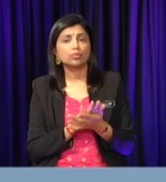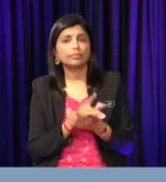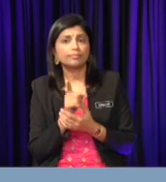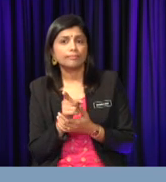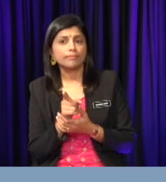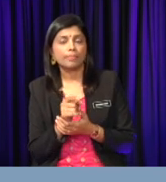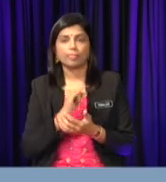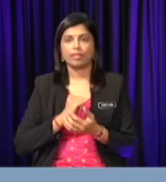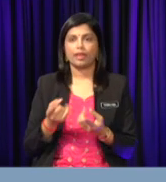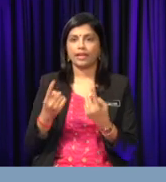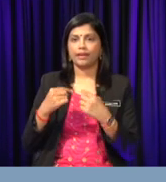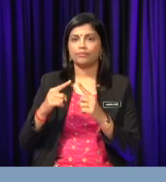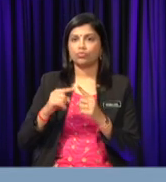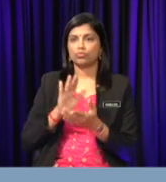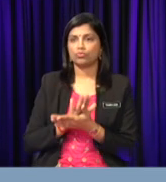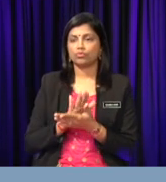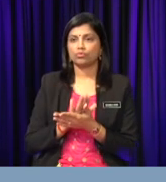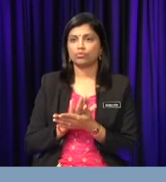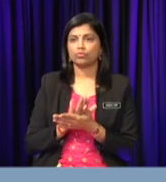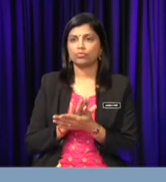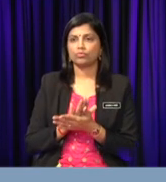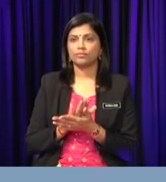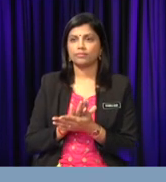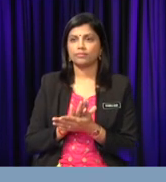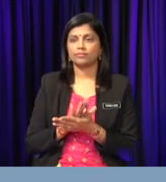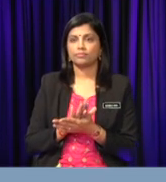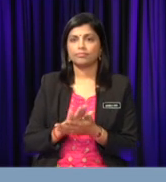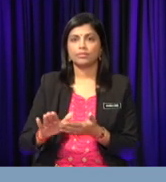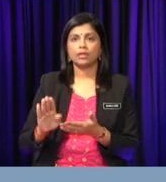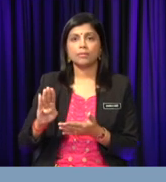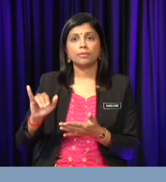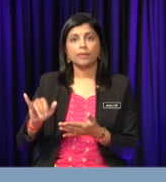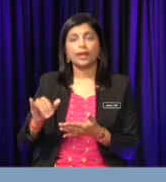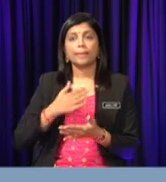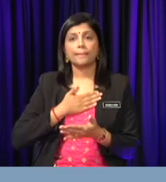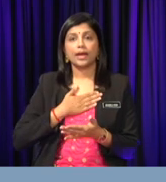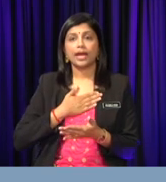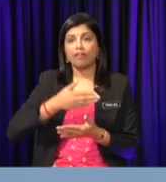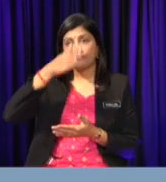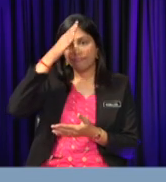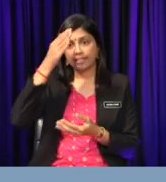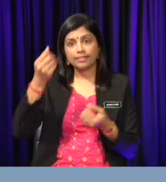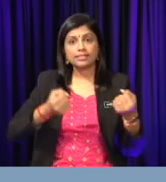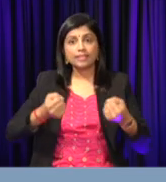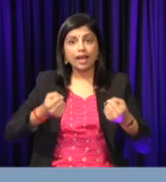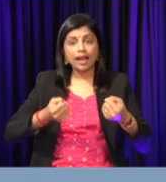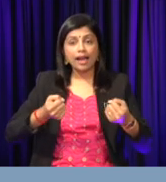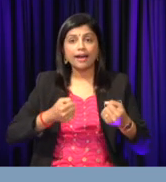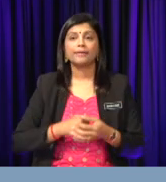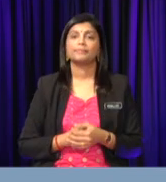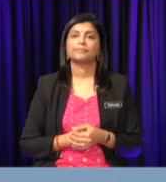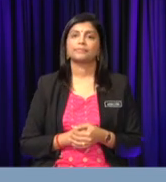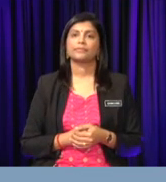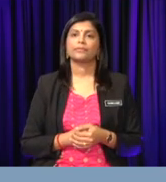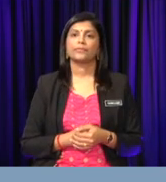I come to school by my dad sends me to school every day by car. All right, thank you very much.